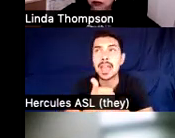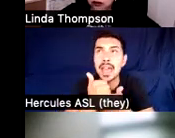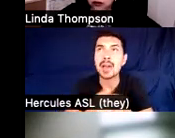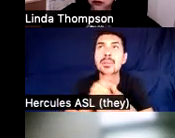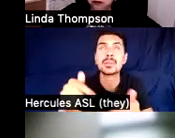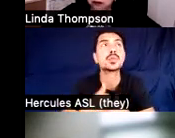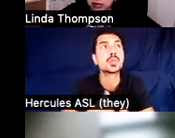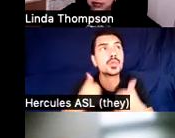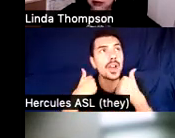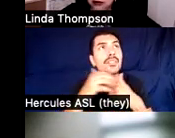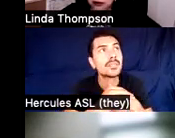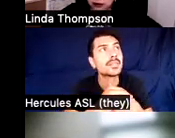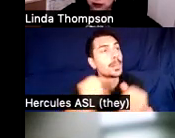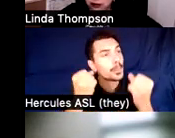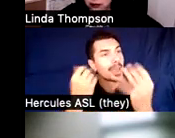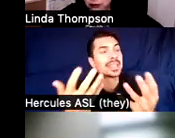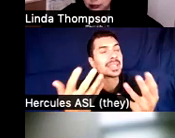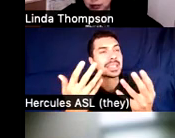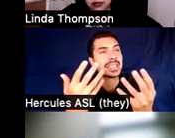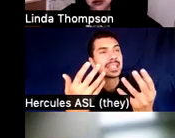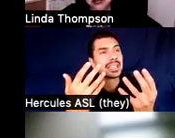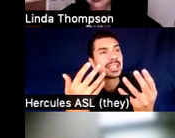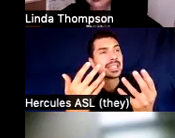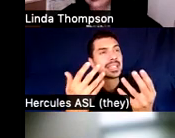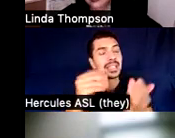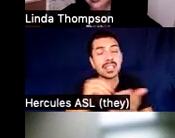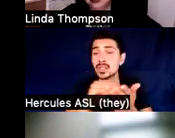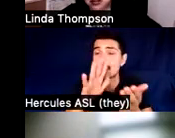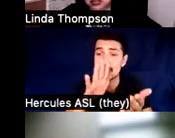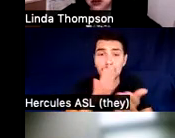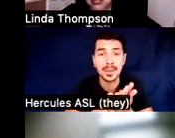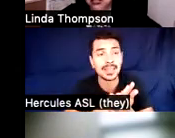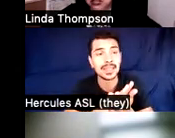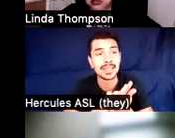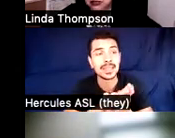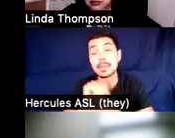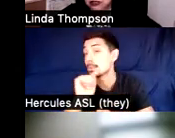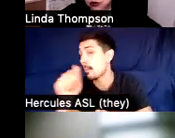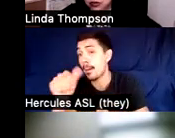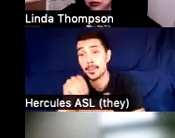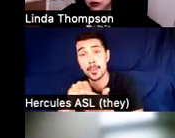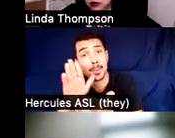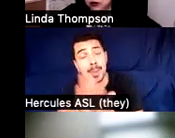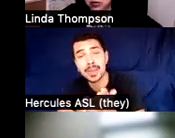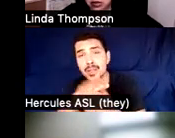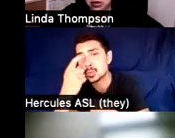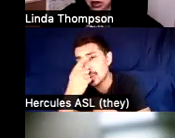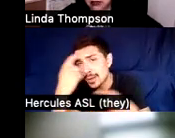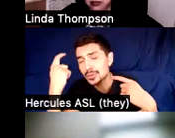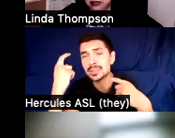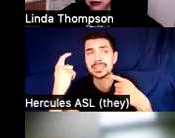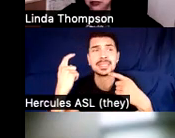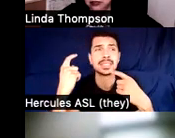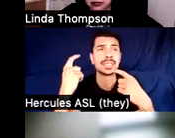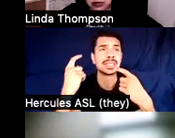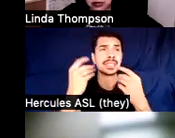survive many documented and undocumented tragedies and stories. So I